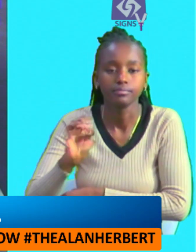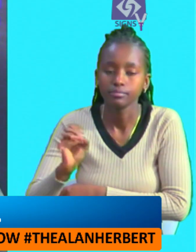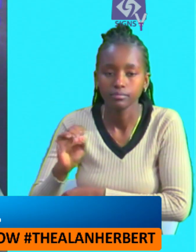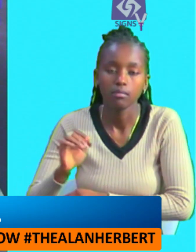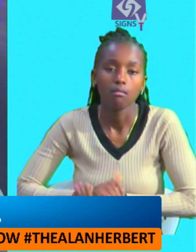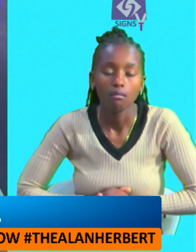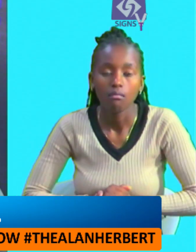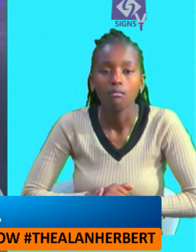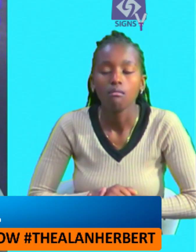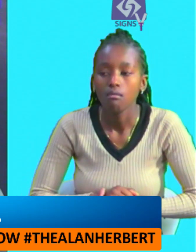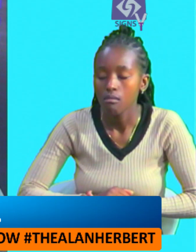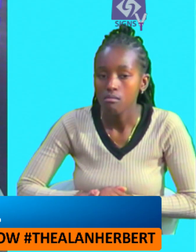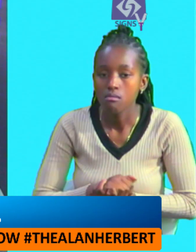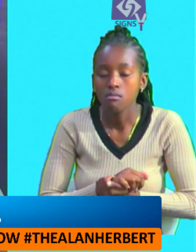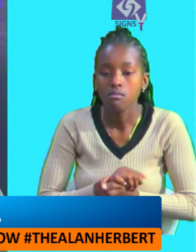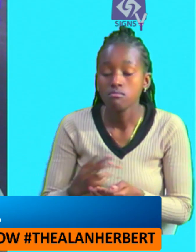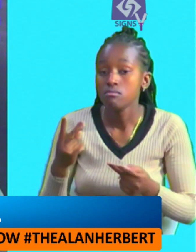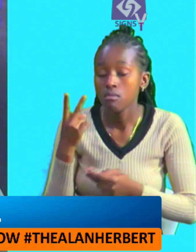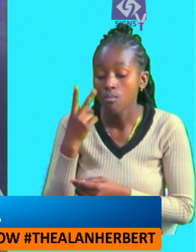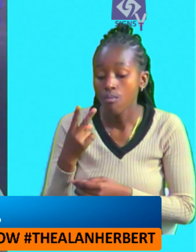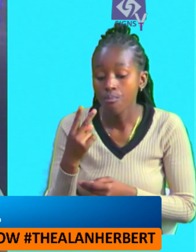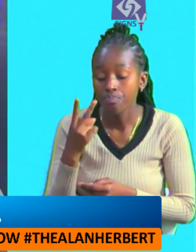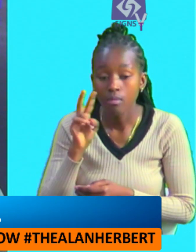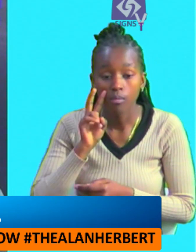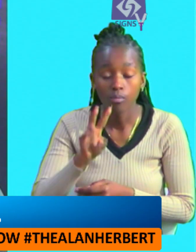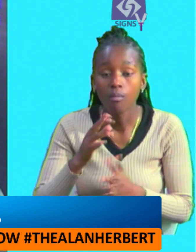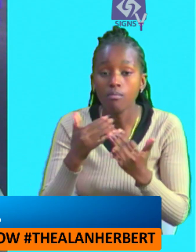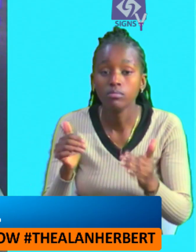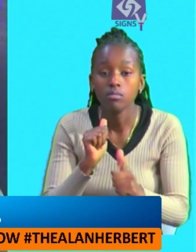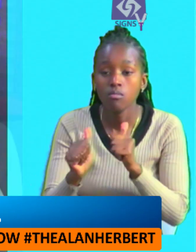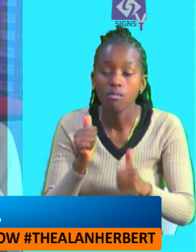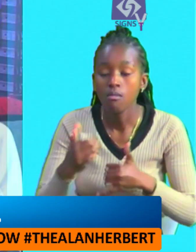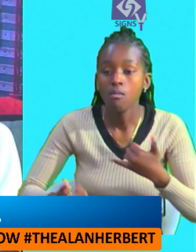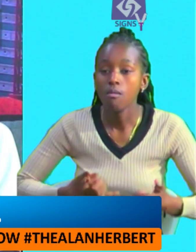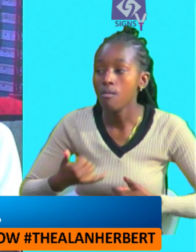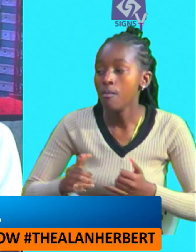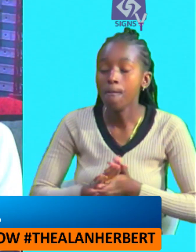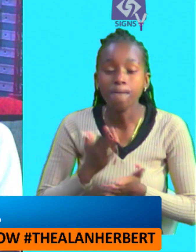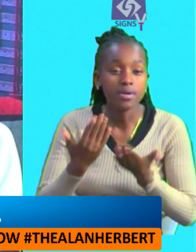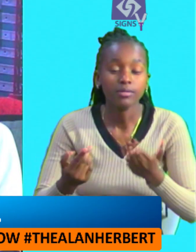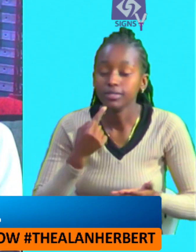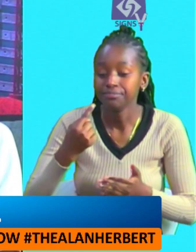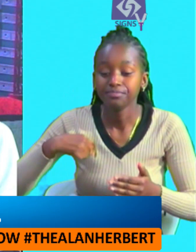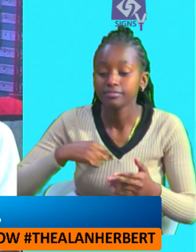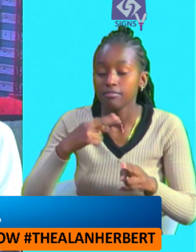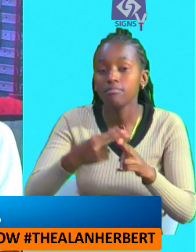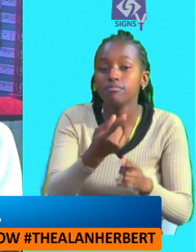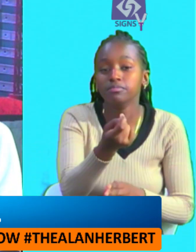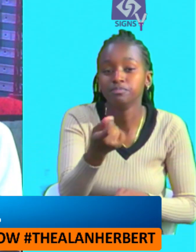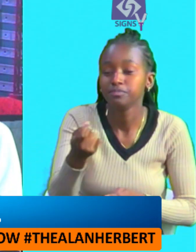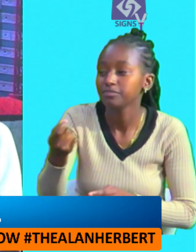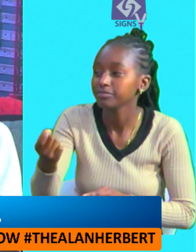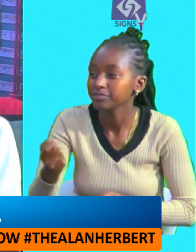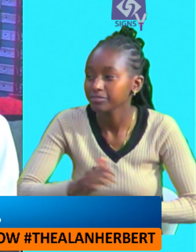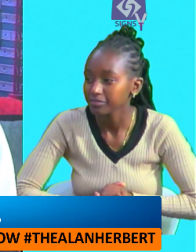me. Yeah, I want to be in my space. Can you drop a bit of names? Can you drop a bit of names?